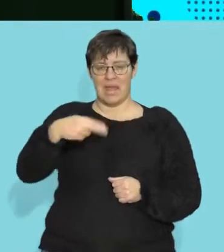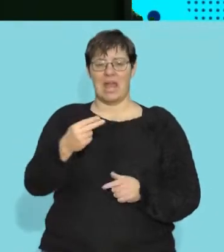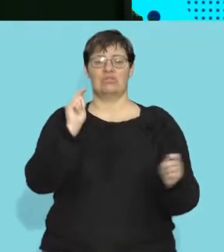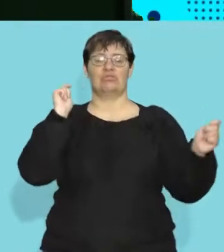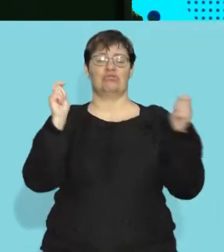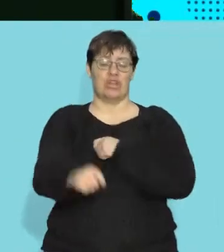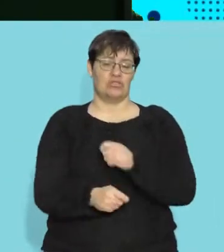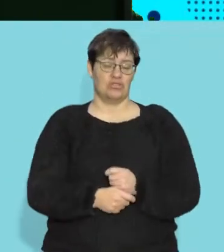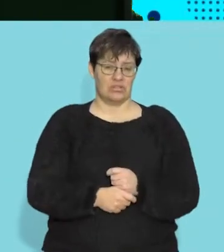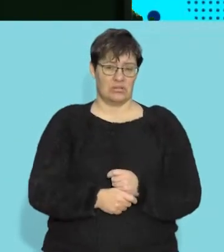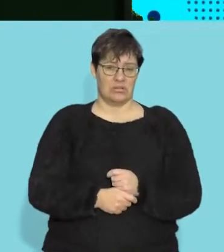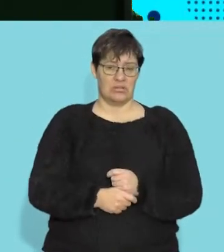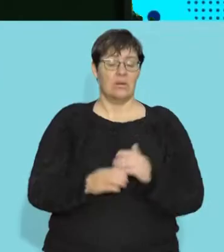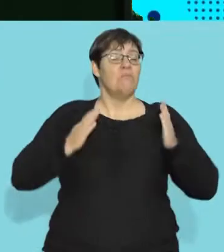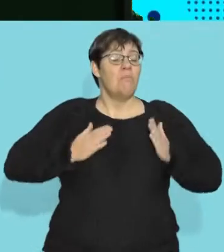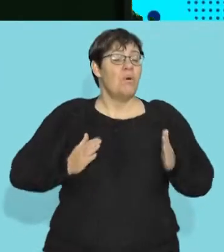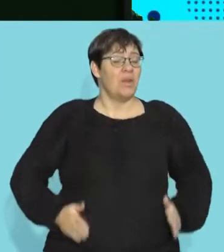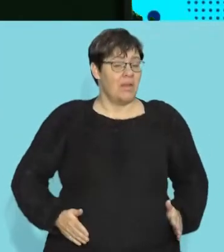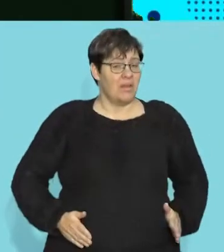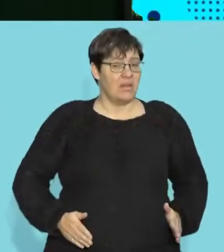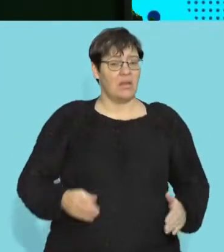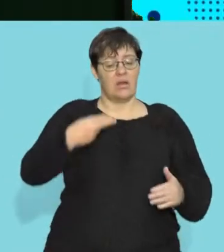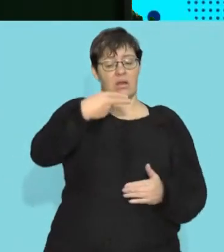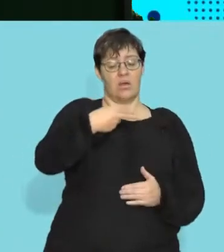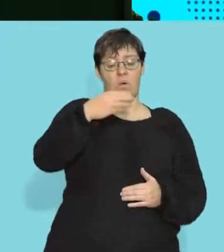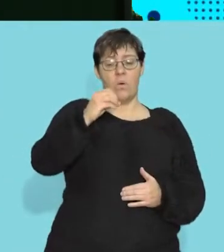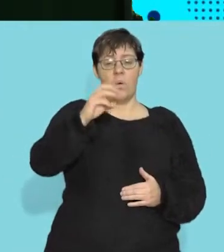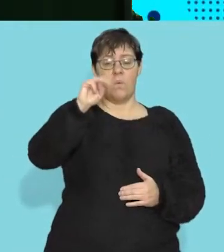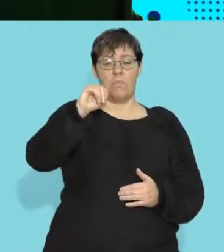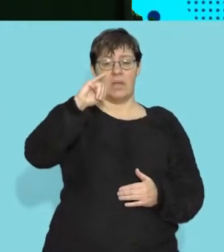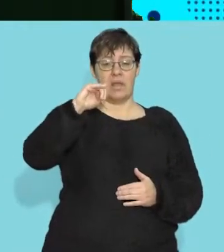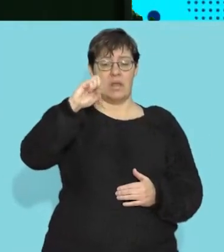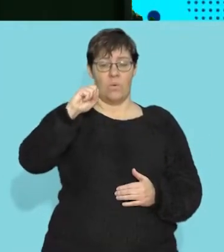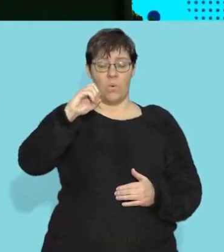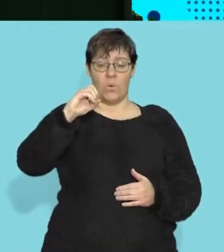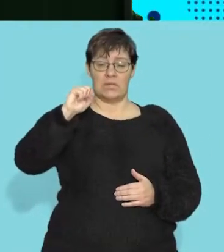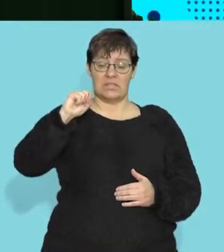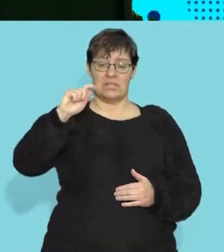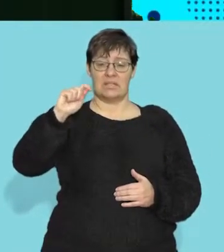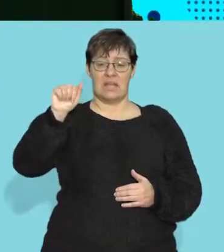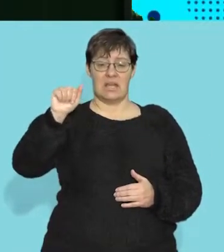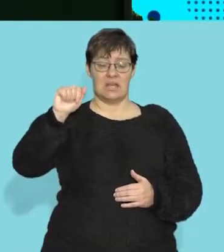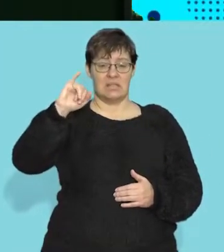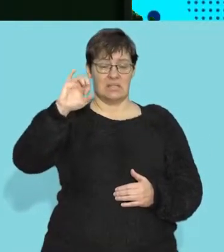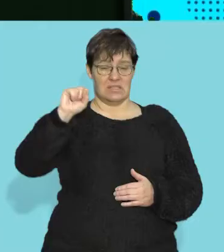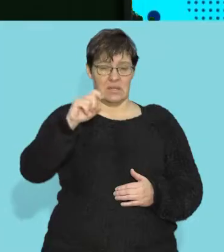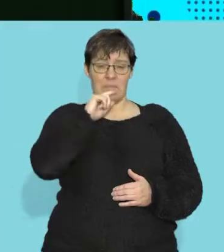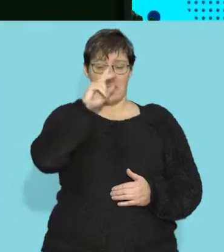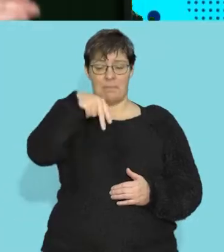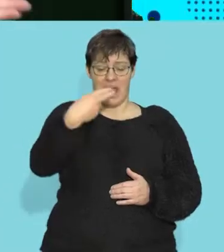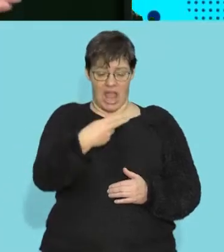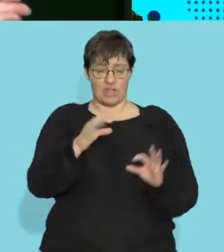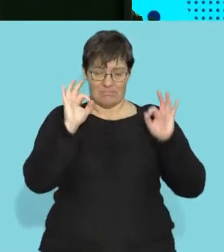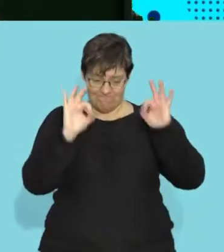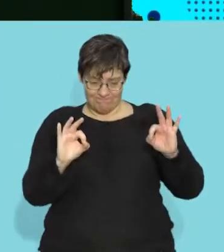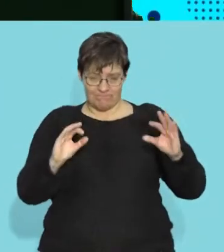pH. And we know in our body, homeostasis, things must be a specific way. And and